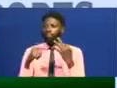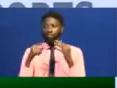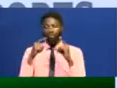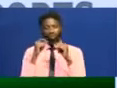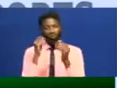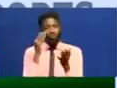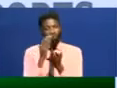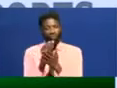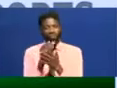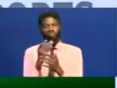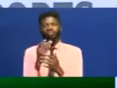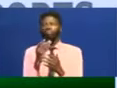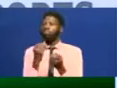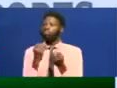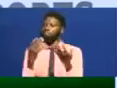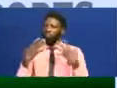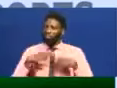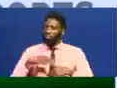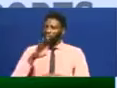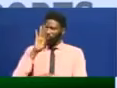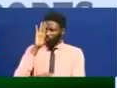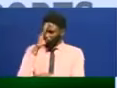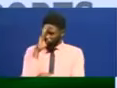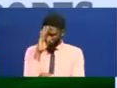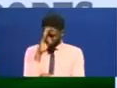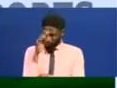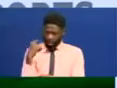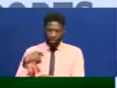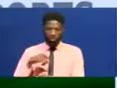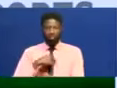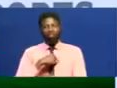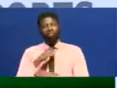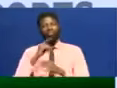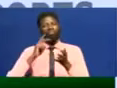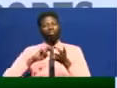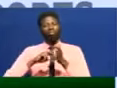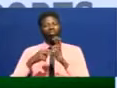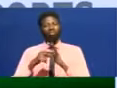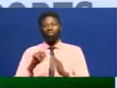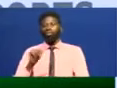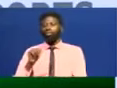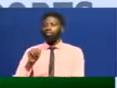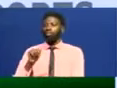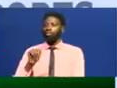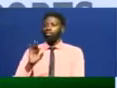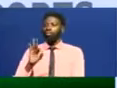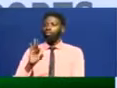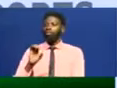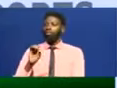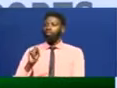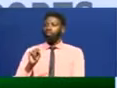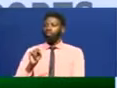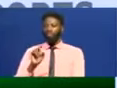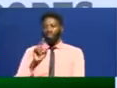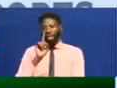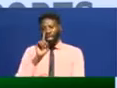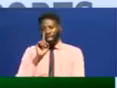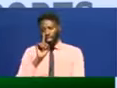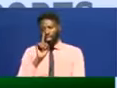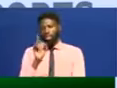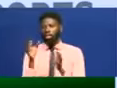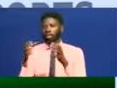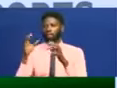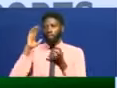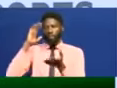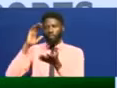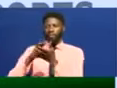there have been a lot of doubting Thomases around this AFCON project. One, there are doubting Thomases who believed